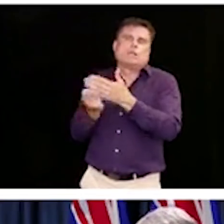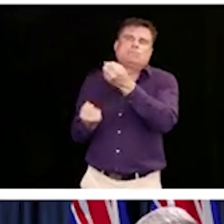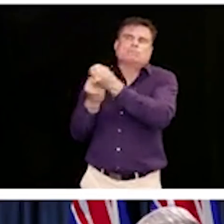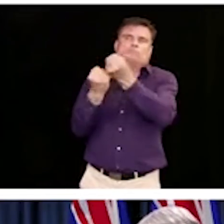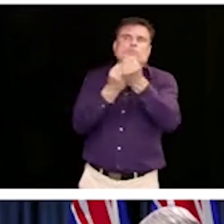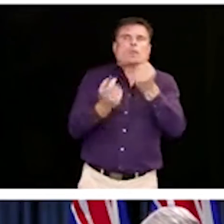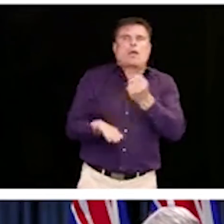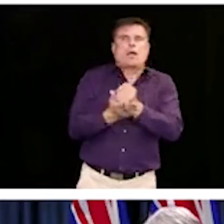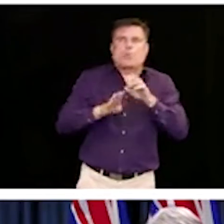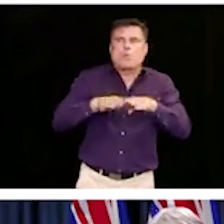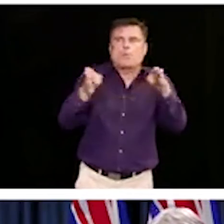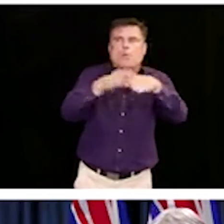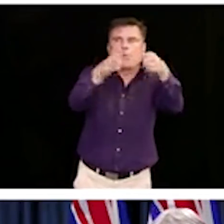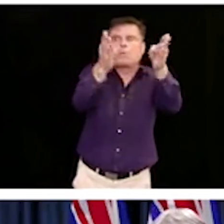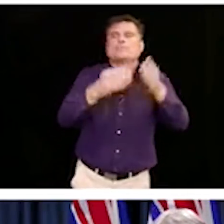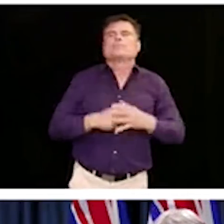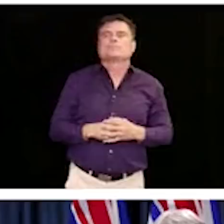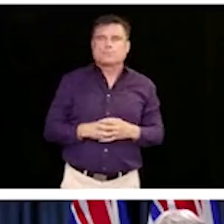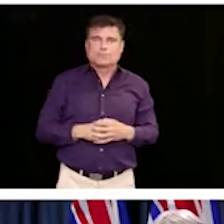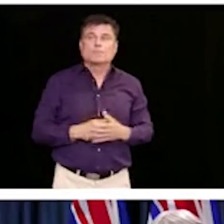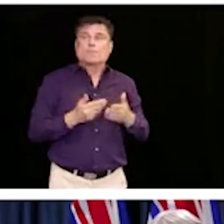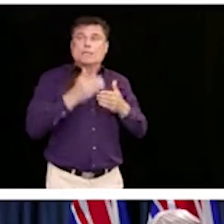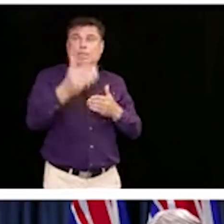effort. Next slide.